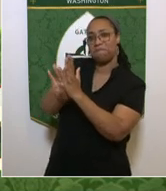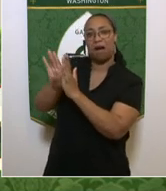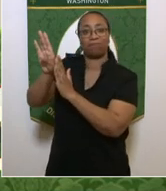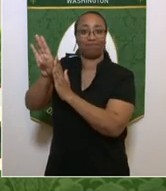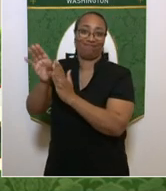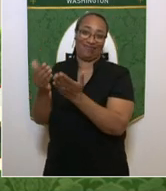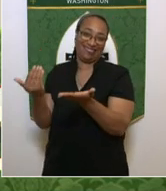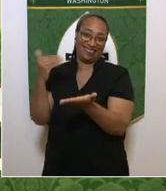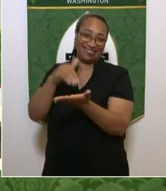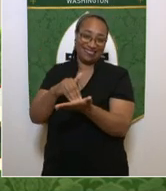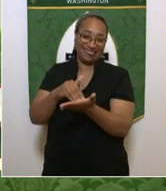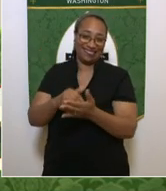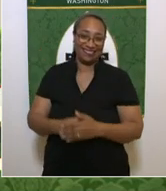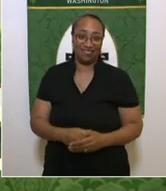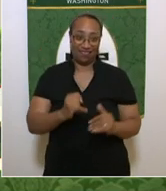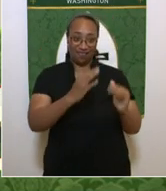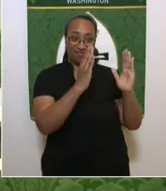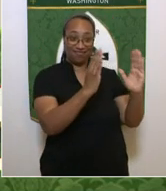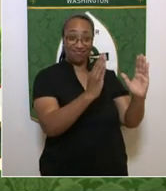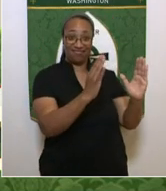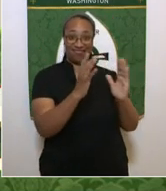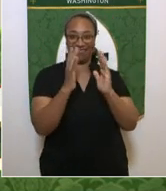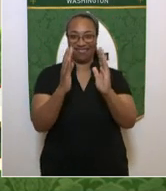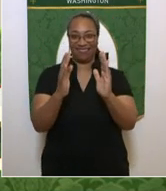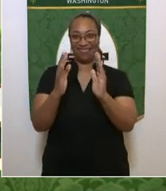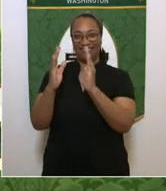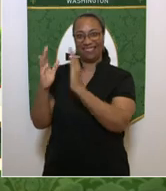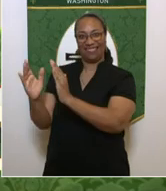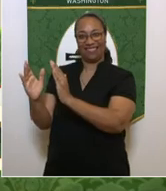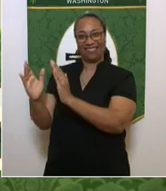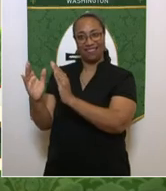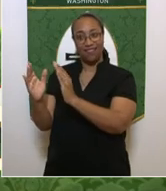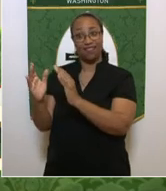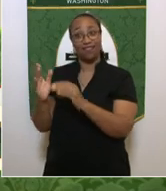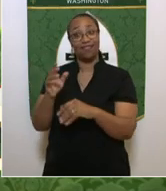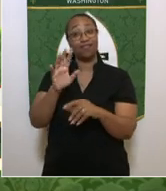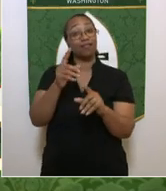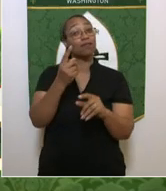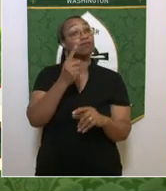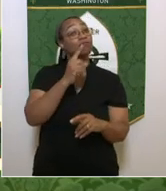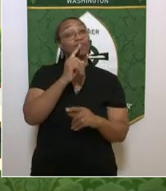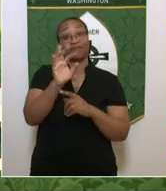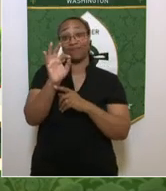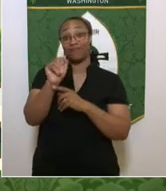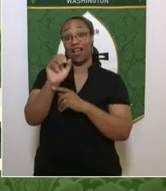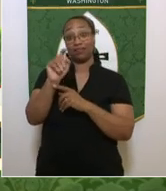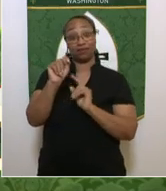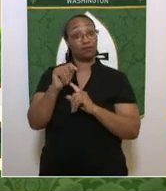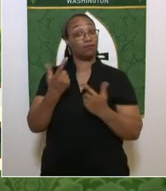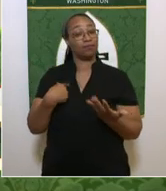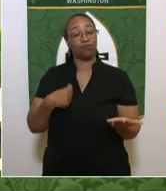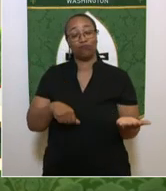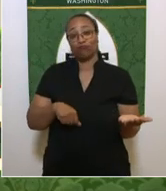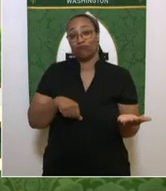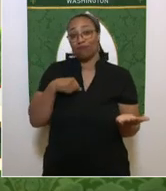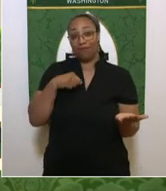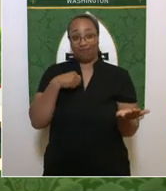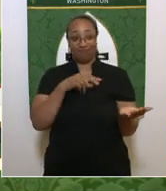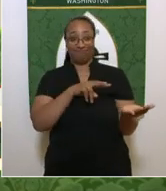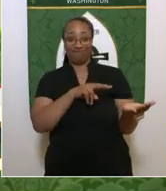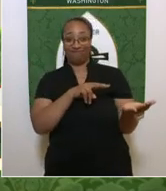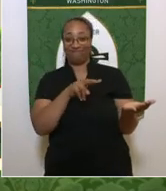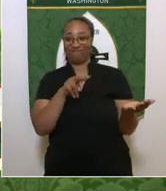one fact that I'm really proud of, when we look at cities and jurisdictions across the nation, and in fact right here in this